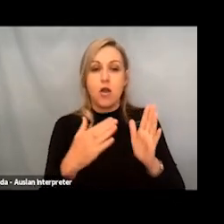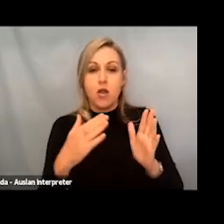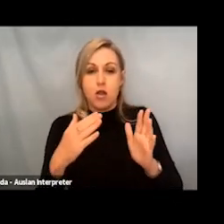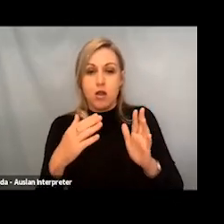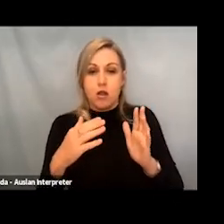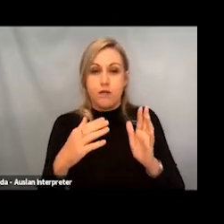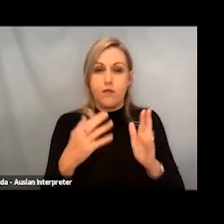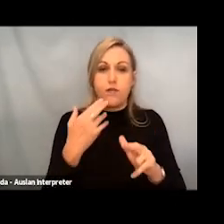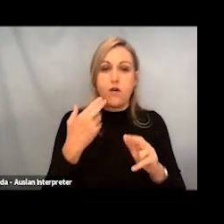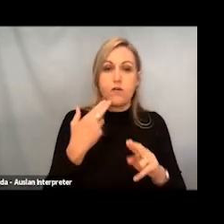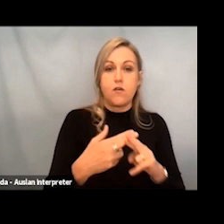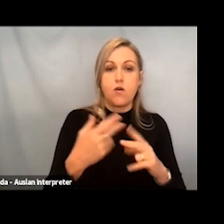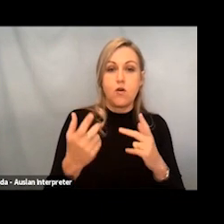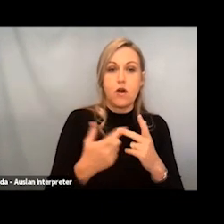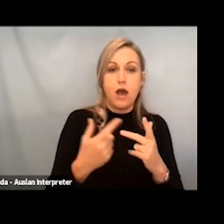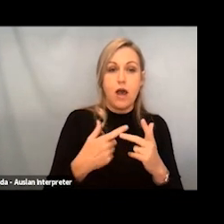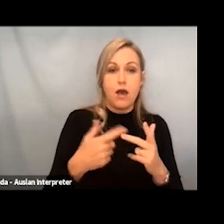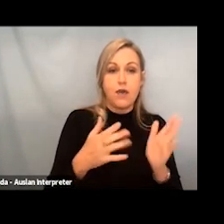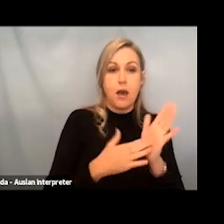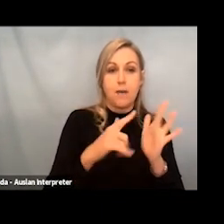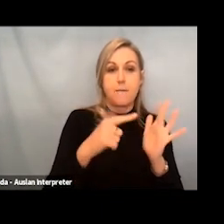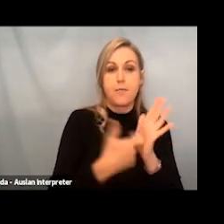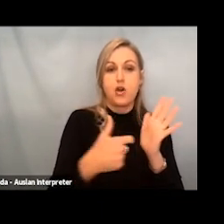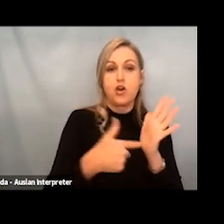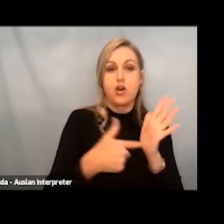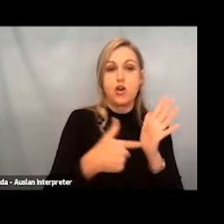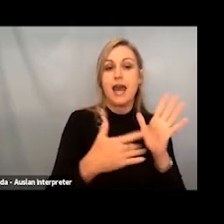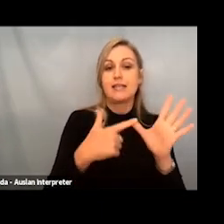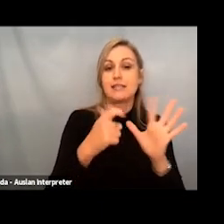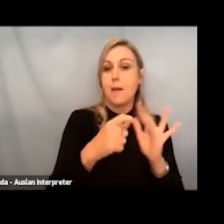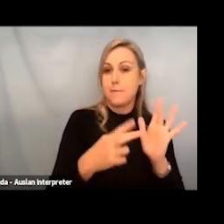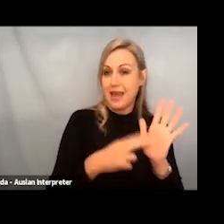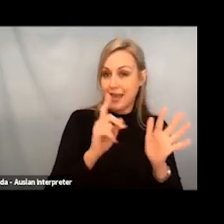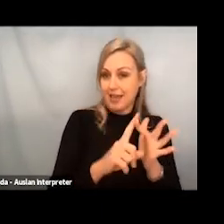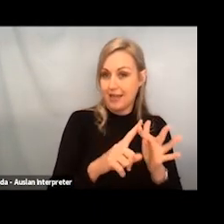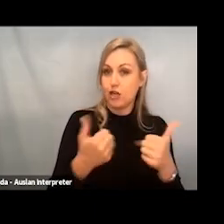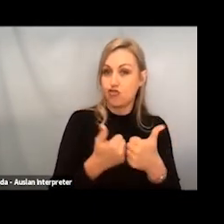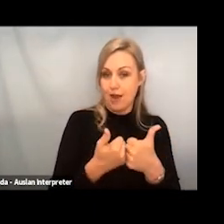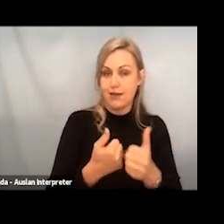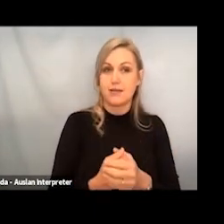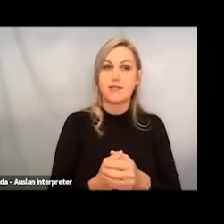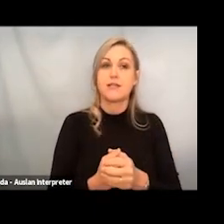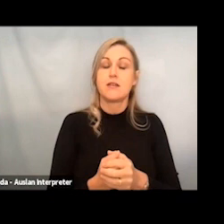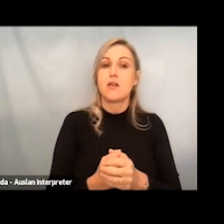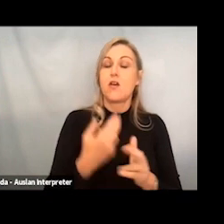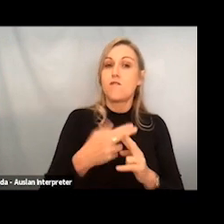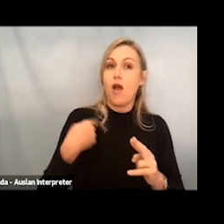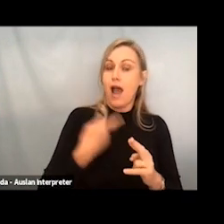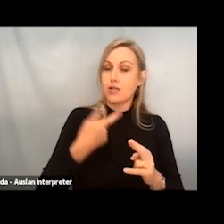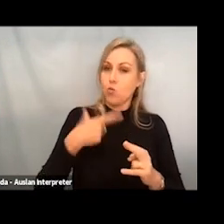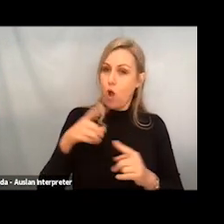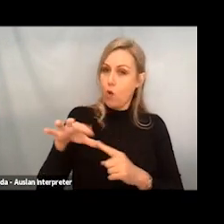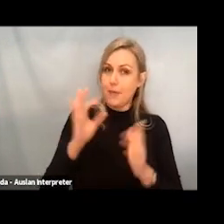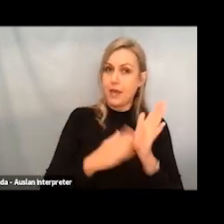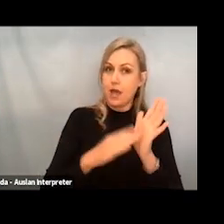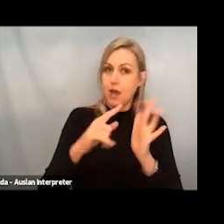services through which we are working to implement this trial. The rationale for mirtazapine, as I'm sure